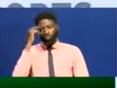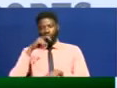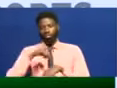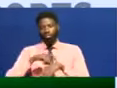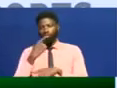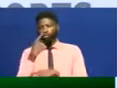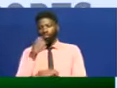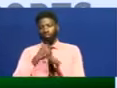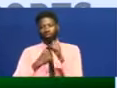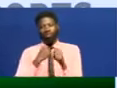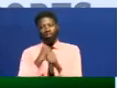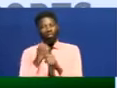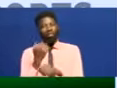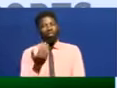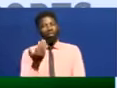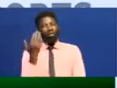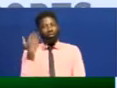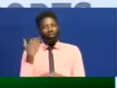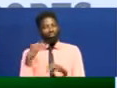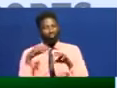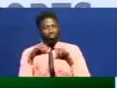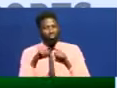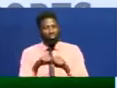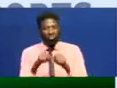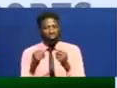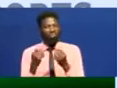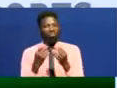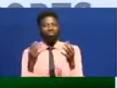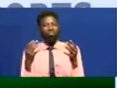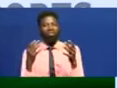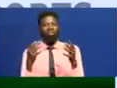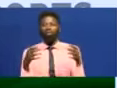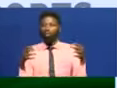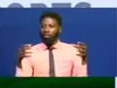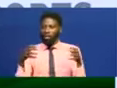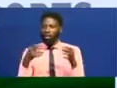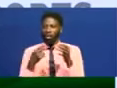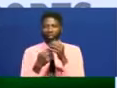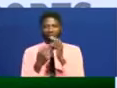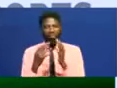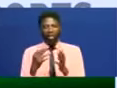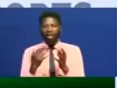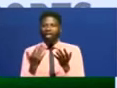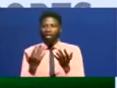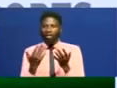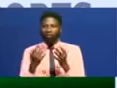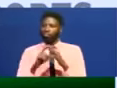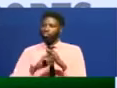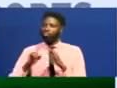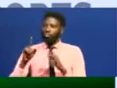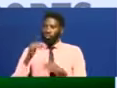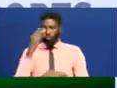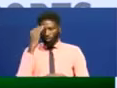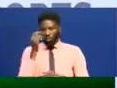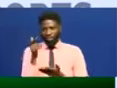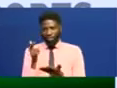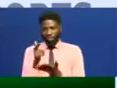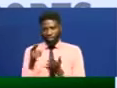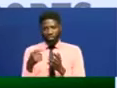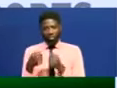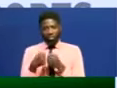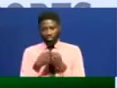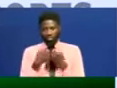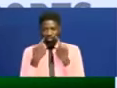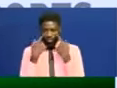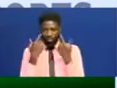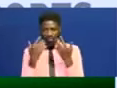ago, a lot of corporate partners had taken flight because of the challenges that you have seen in the clip. Challenges of